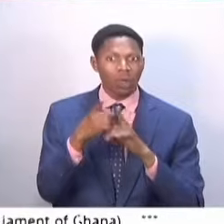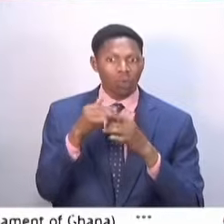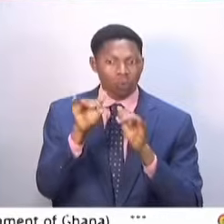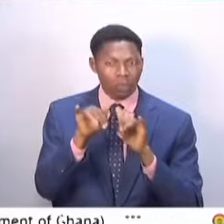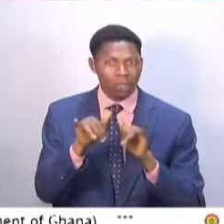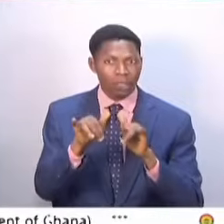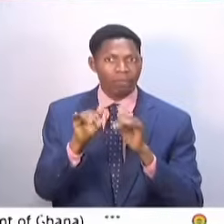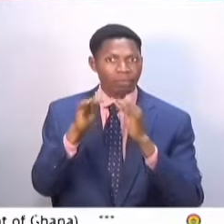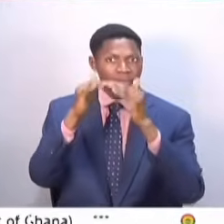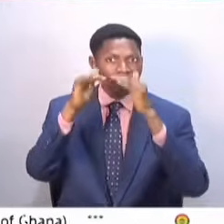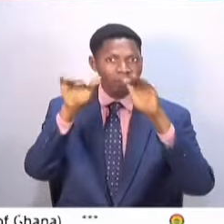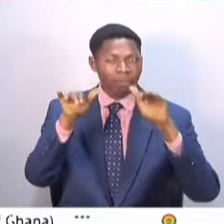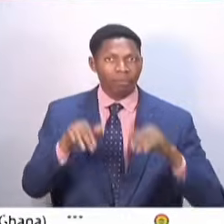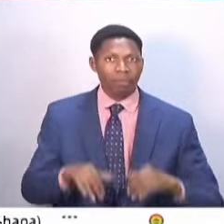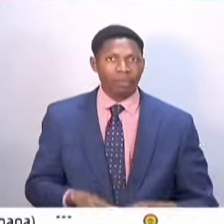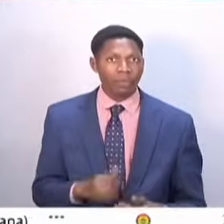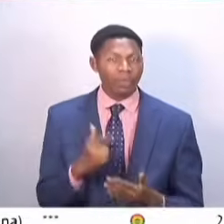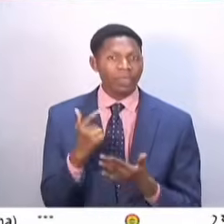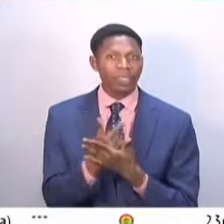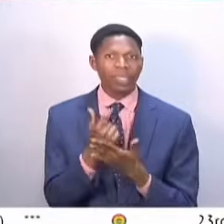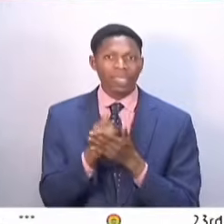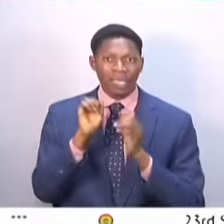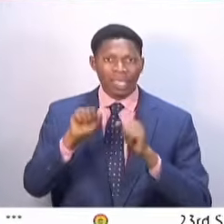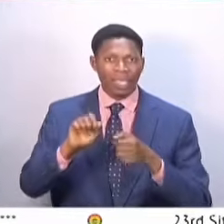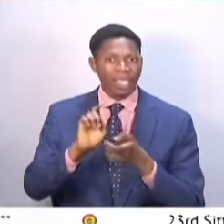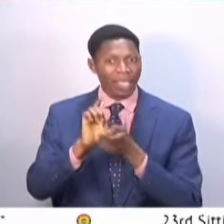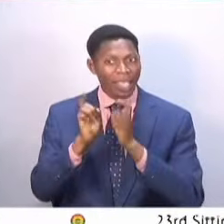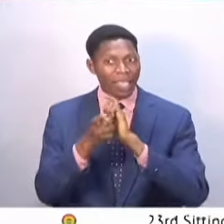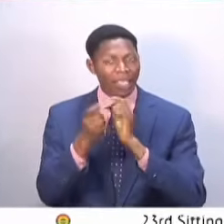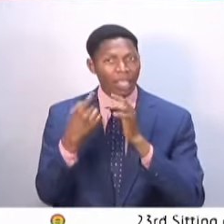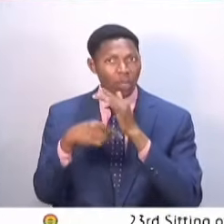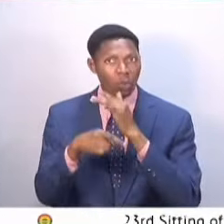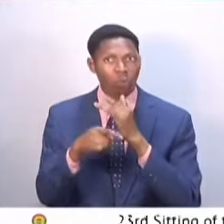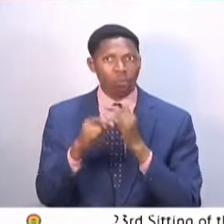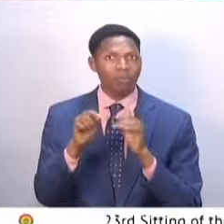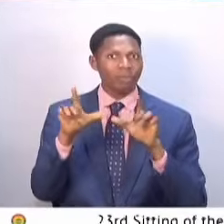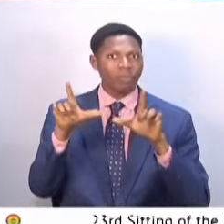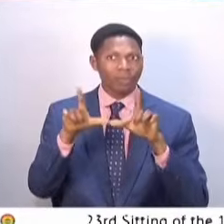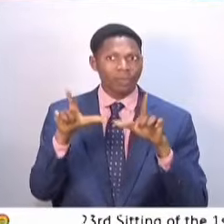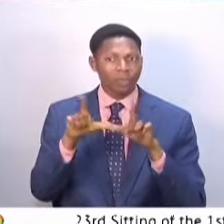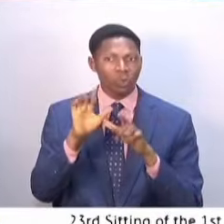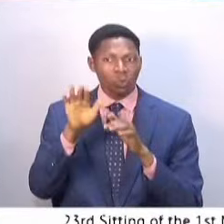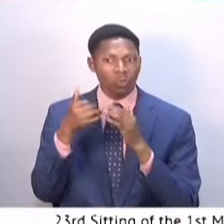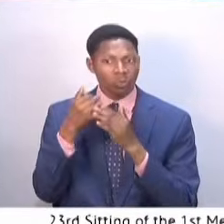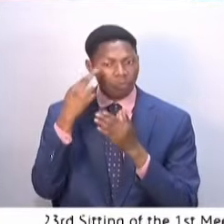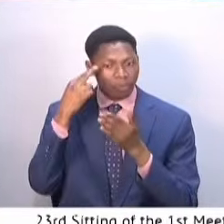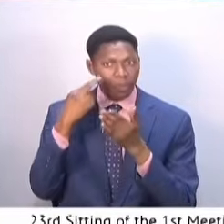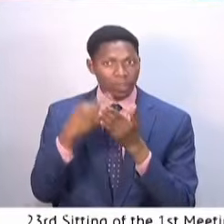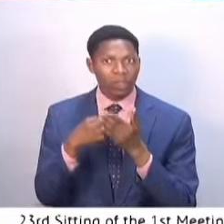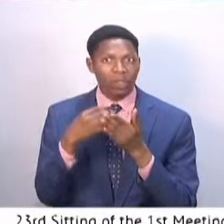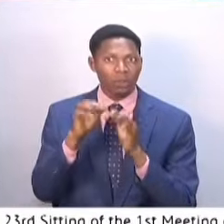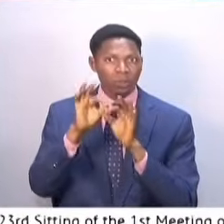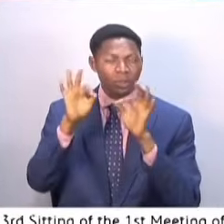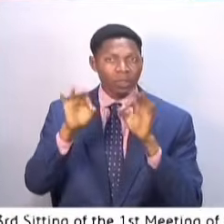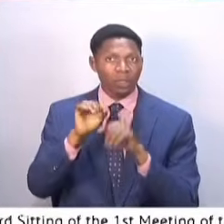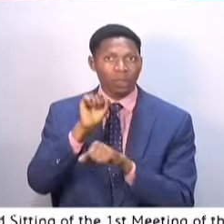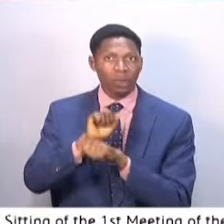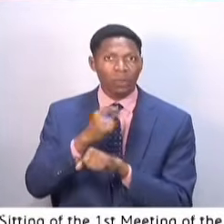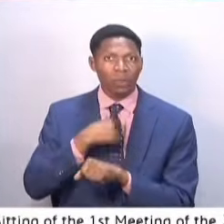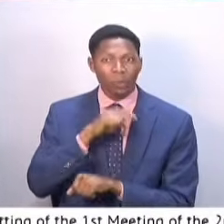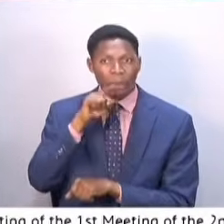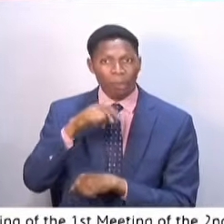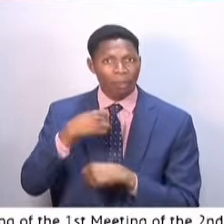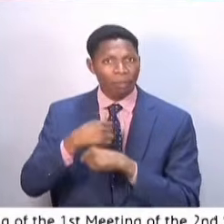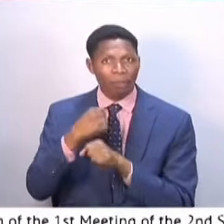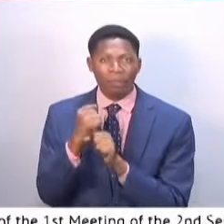standards. Ghana can review its own licensure and credentialing recognition frameworks. We should make